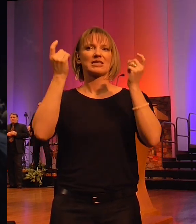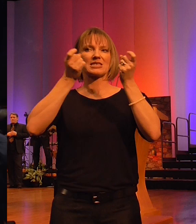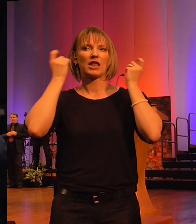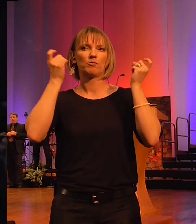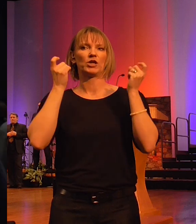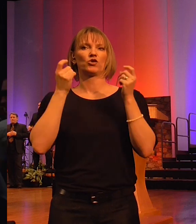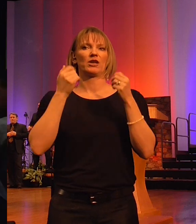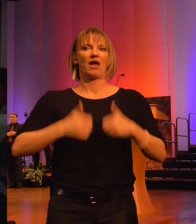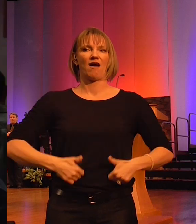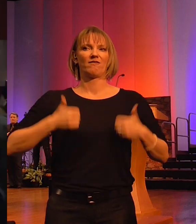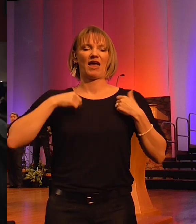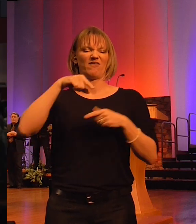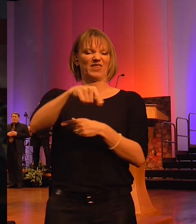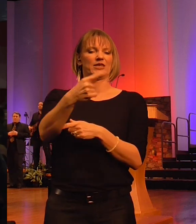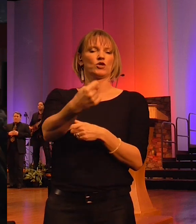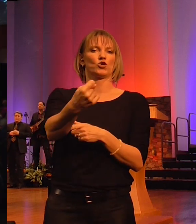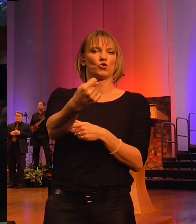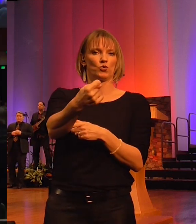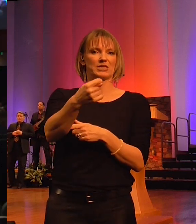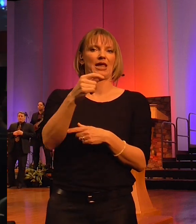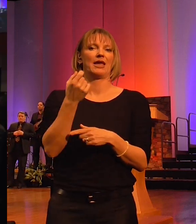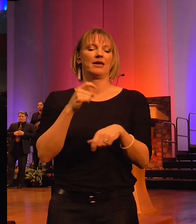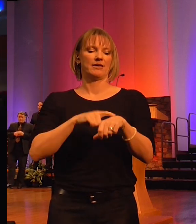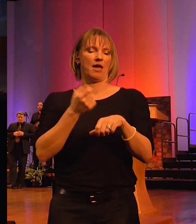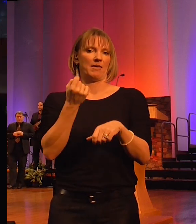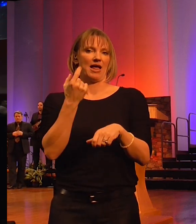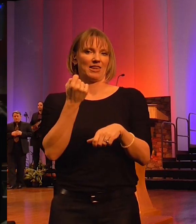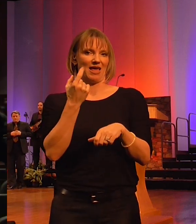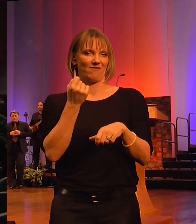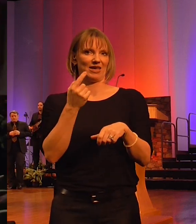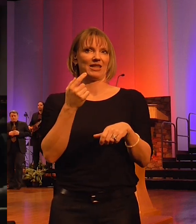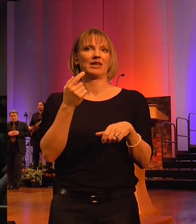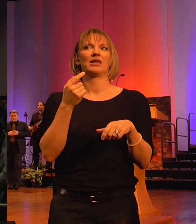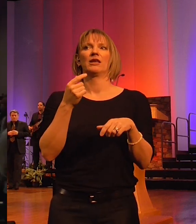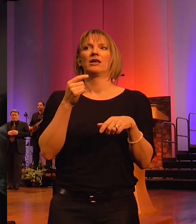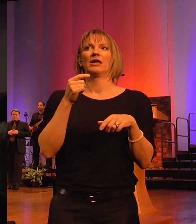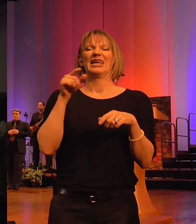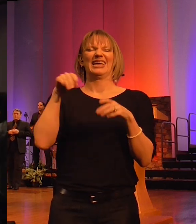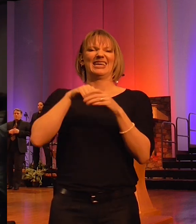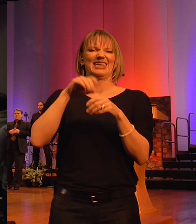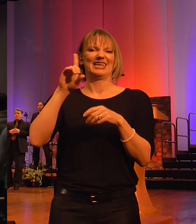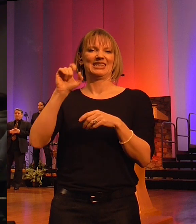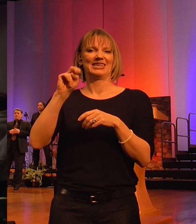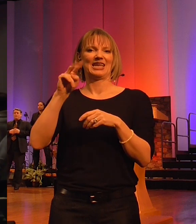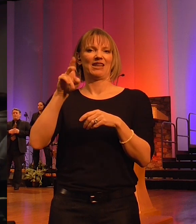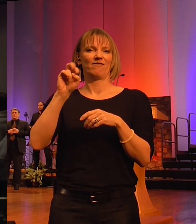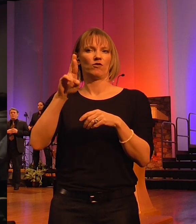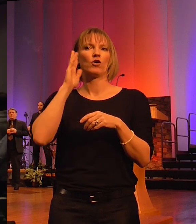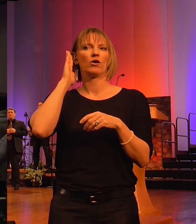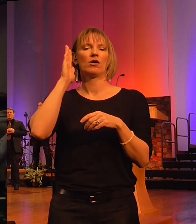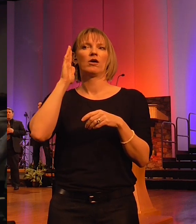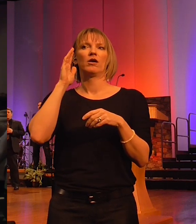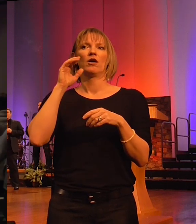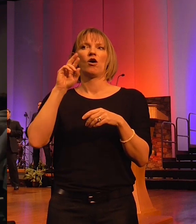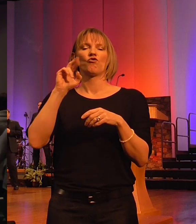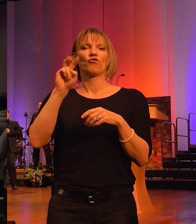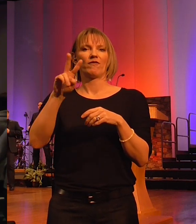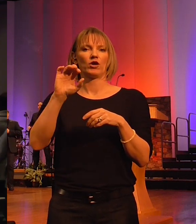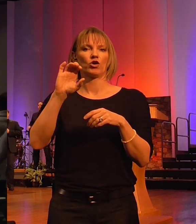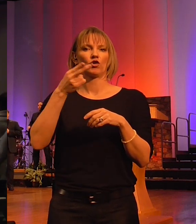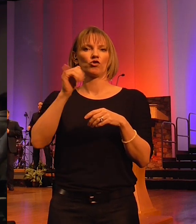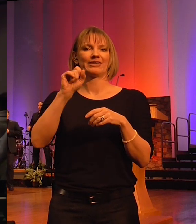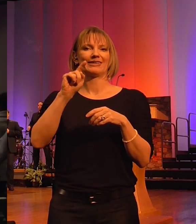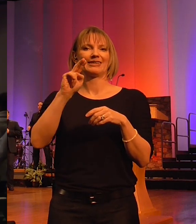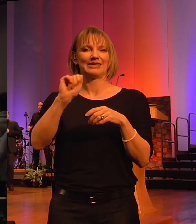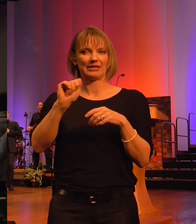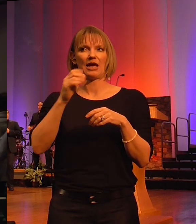of life this Tuesday at 11 a.m. at the Althea Center. It's in Denver. It's going to be officiated by Reverend Christina Jones and our own